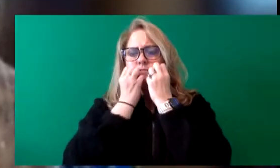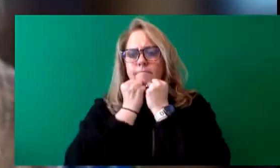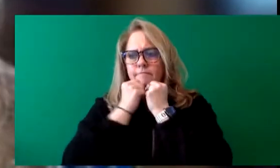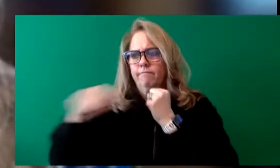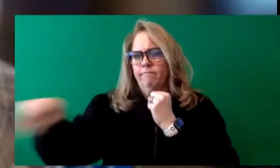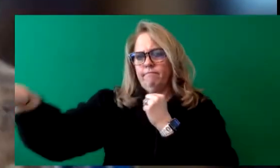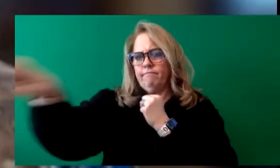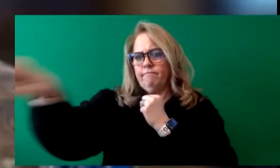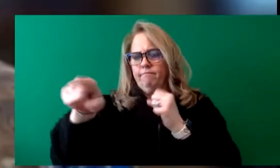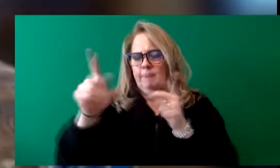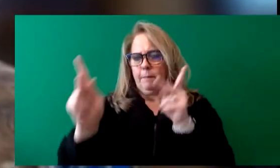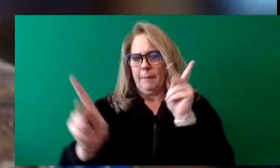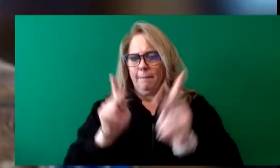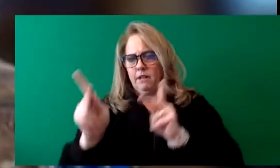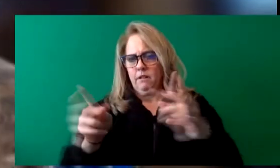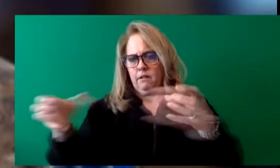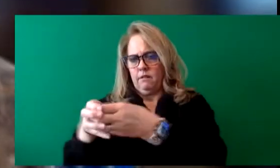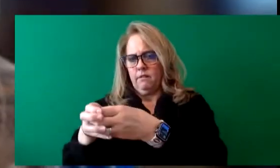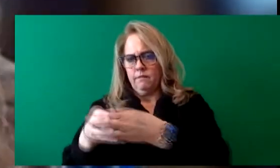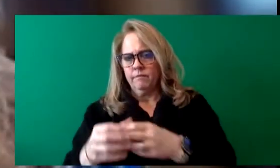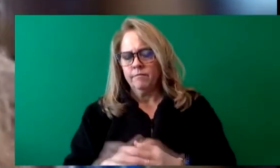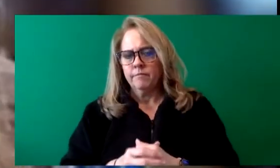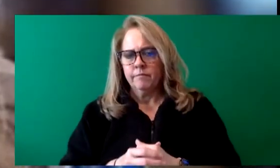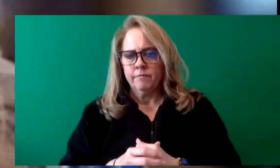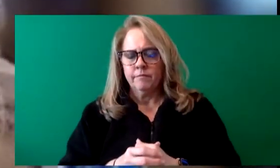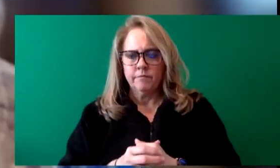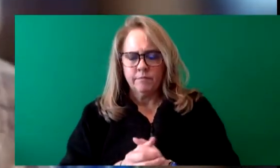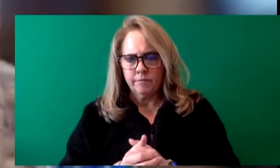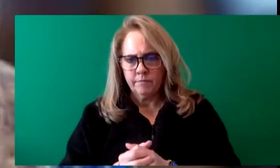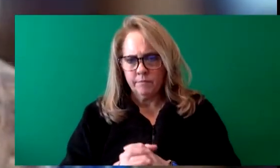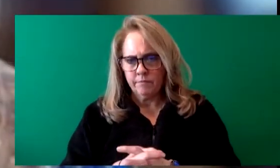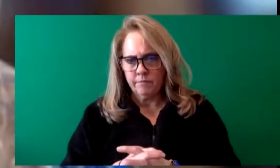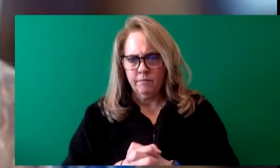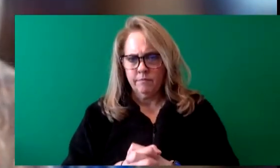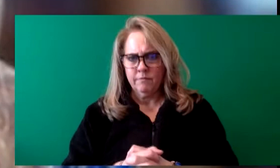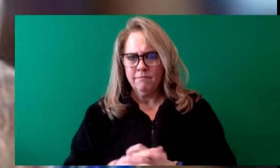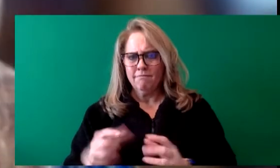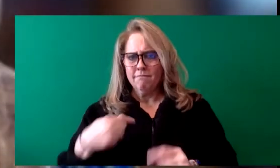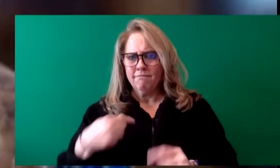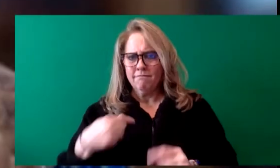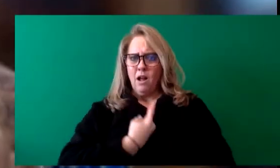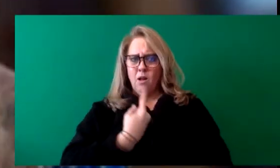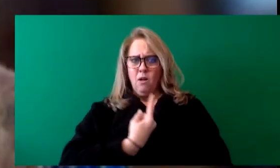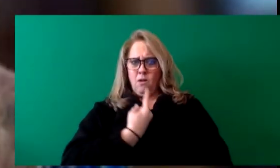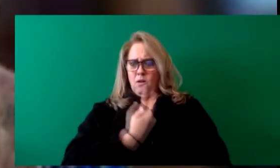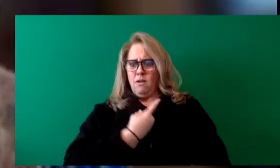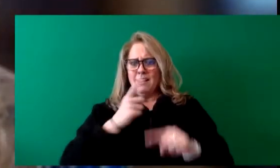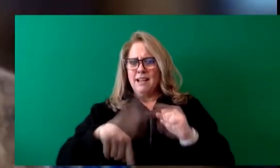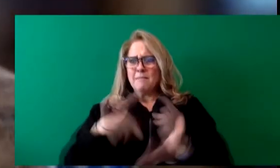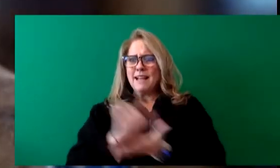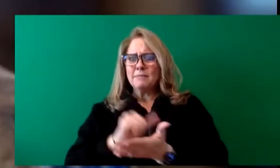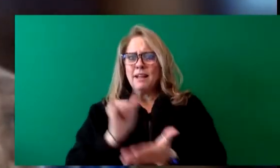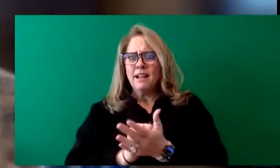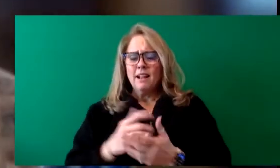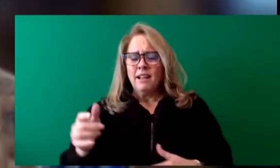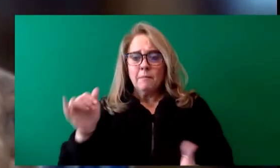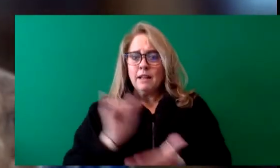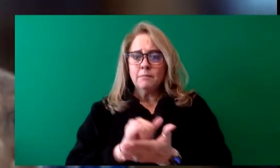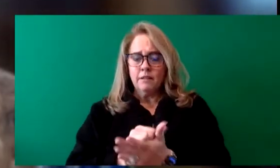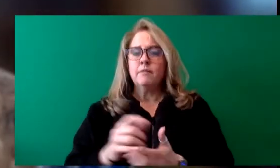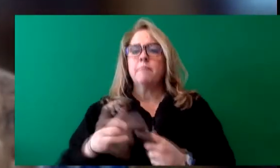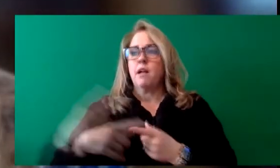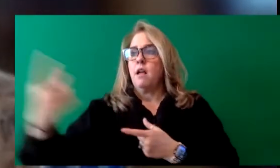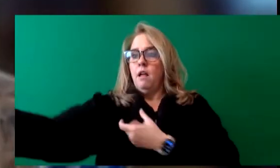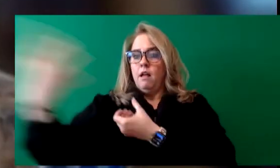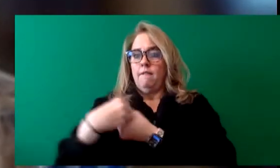citizens when we couldn't do it alone. And you really stepped in and filled a huge gap, and you didn't even need to